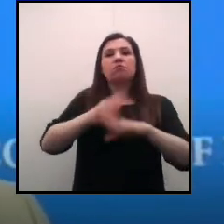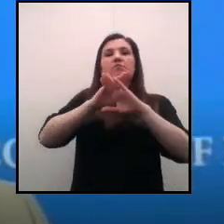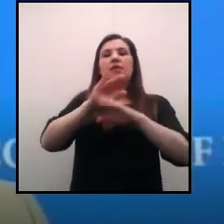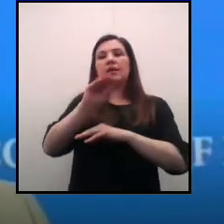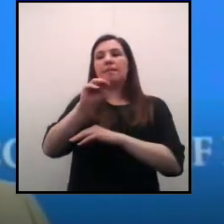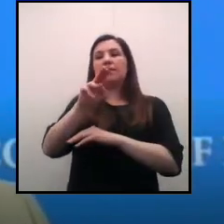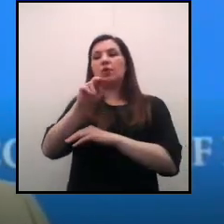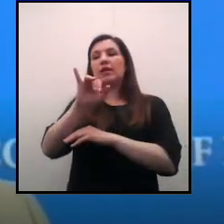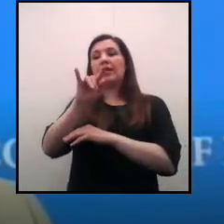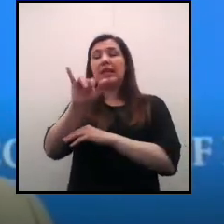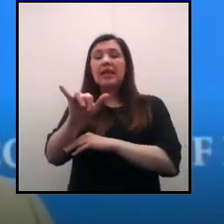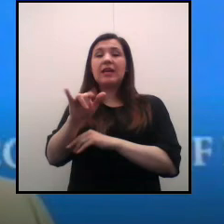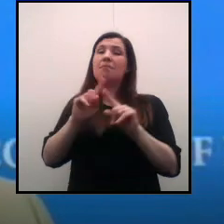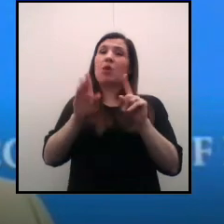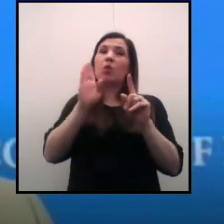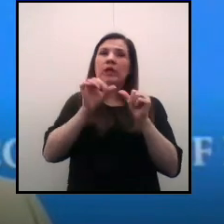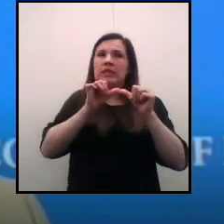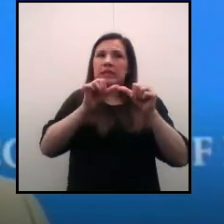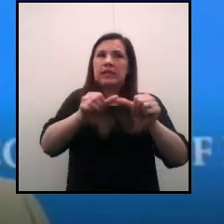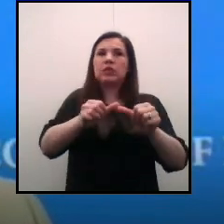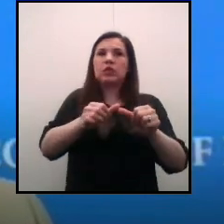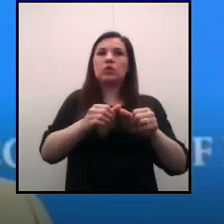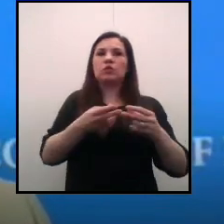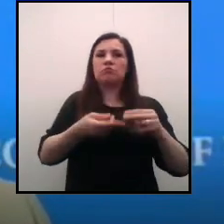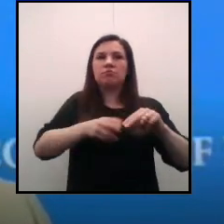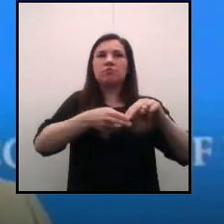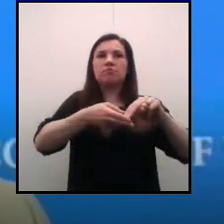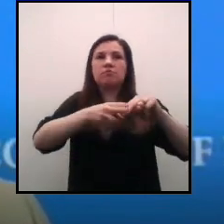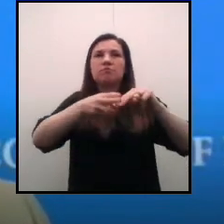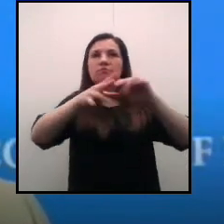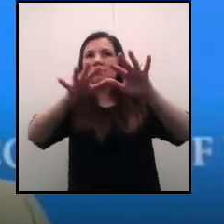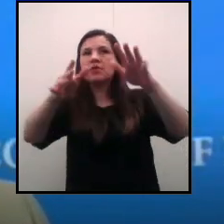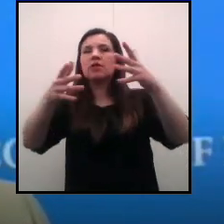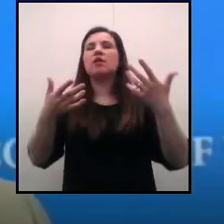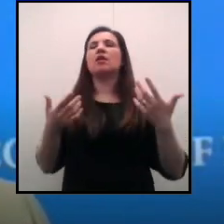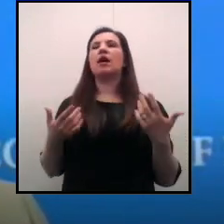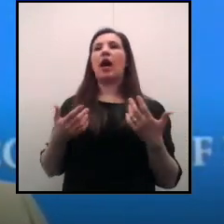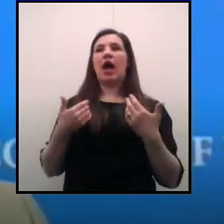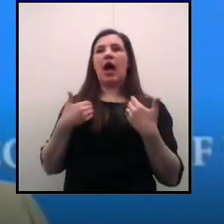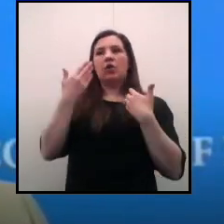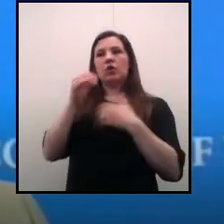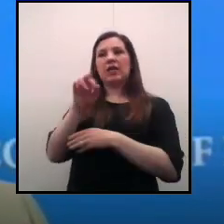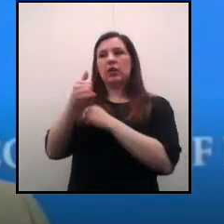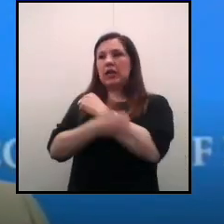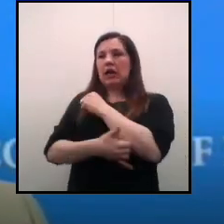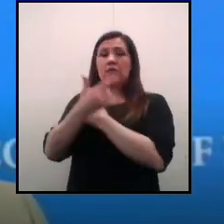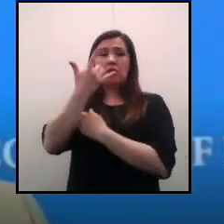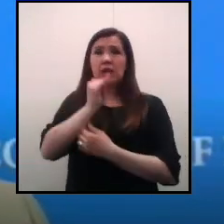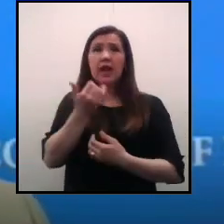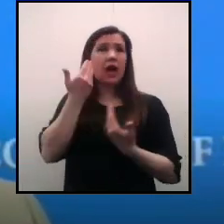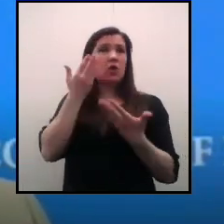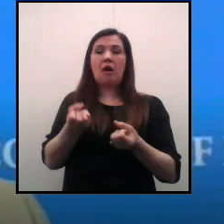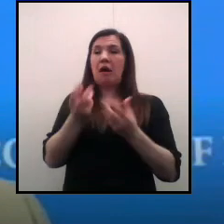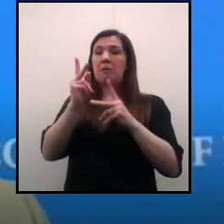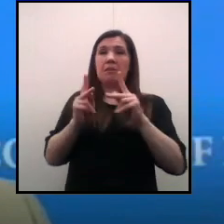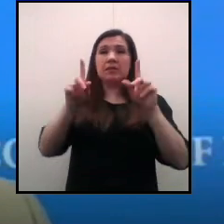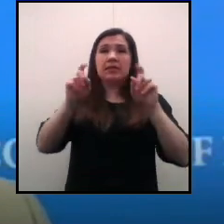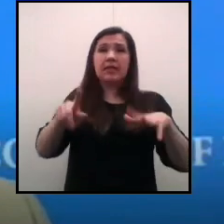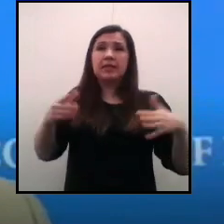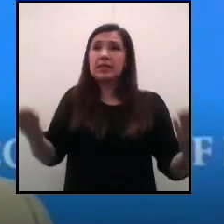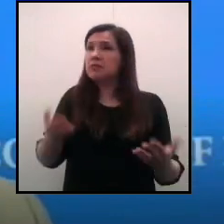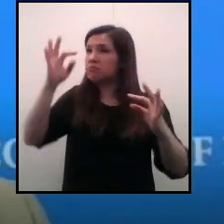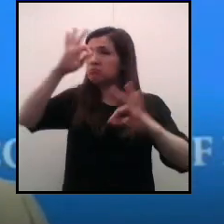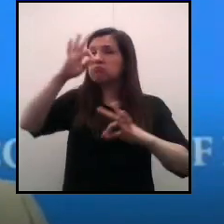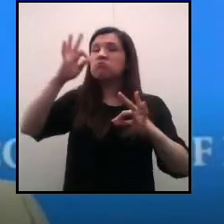while. And so I don't know what the data shows for Erie County. I don't know how many they actually tested in Erie County. Hopefully we'll get